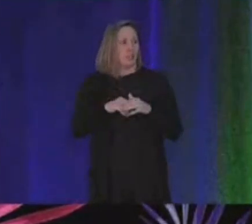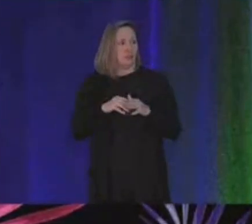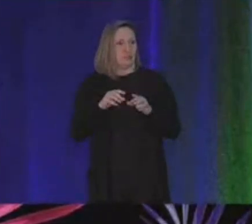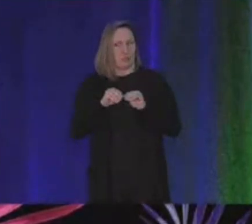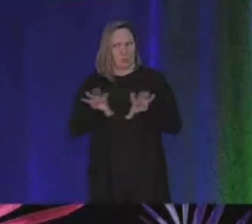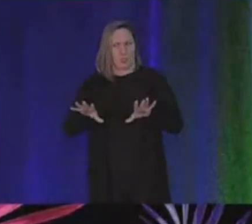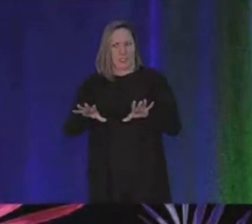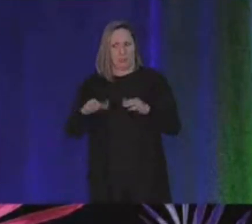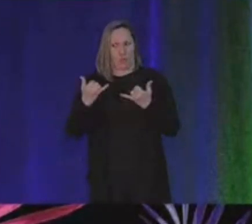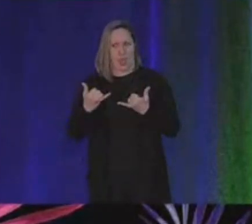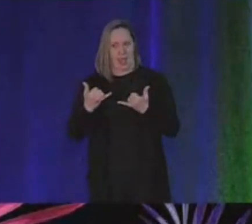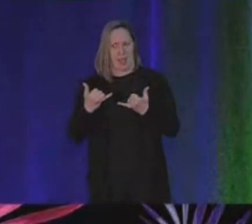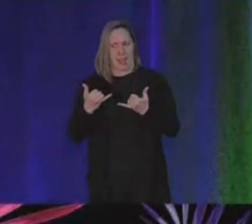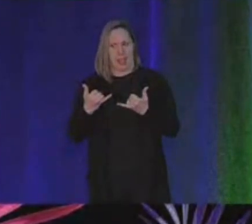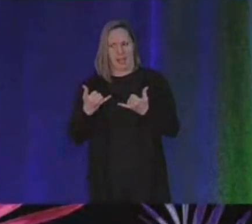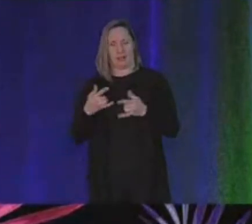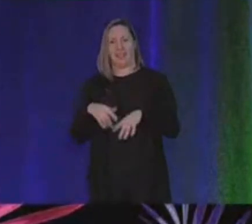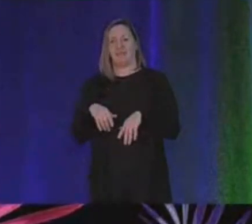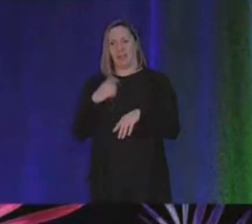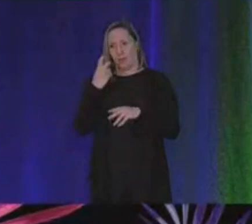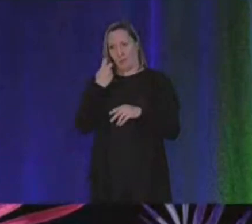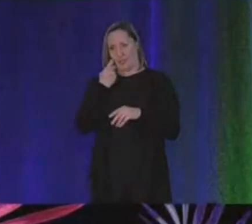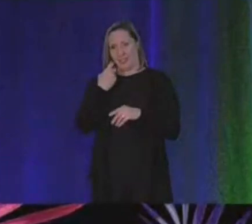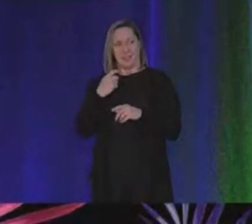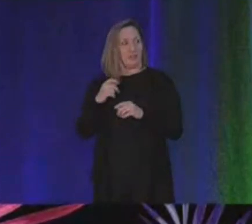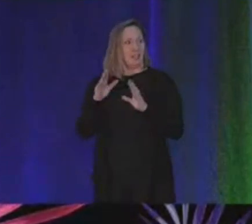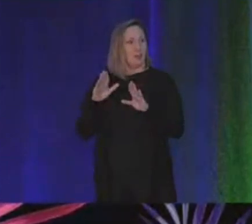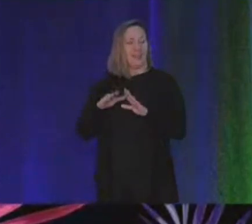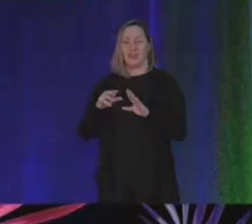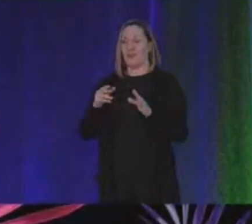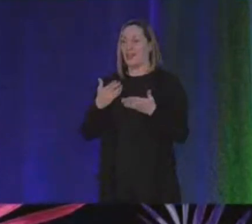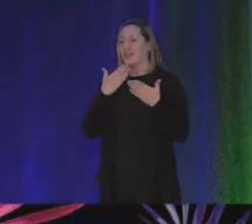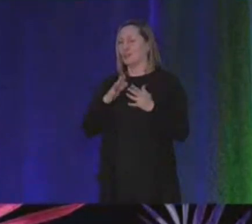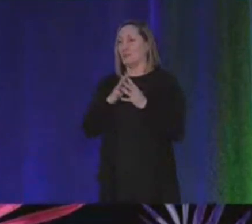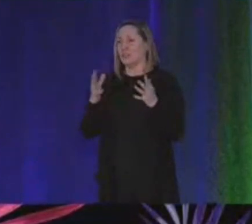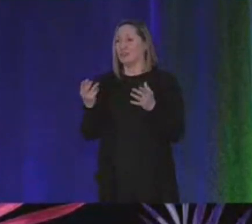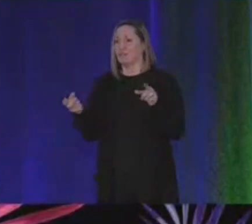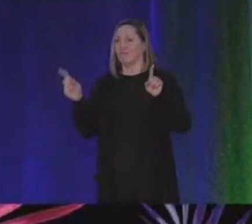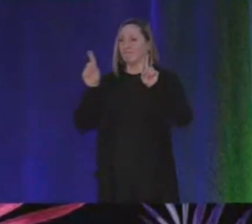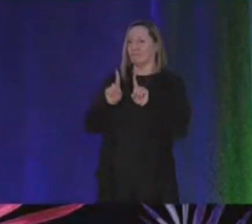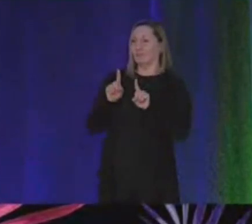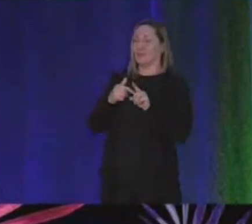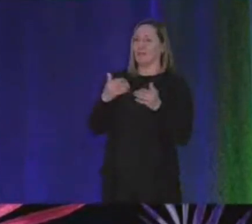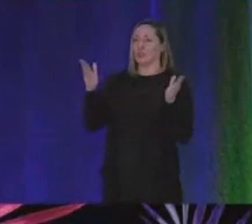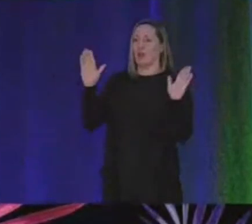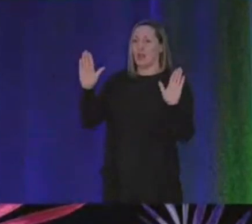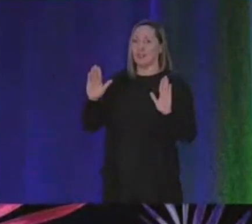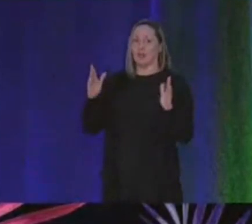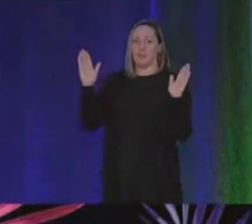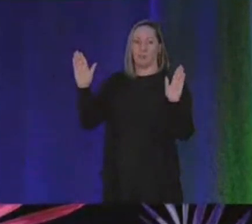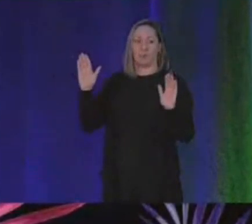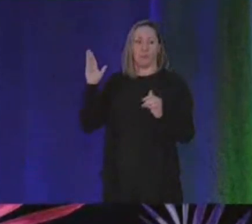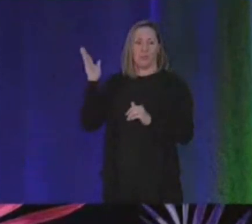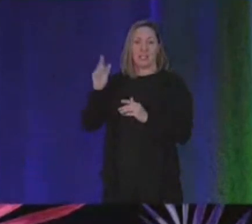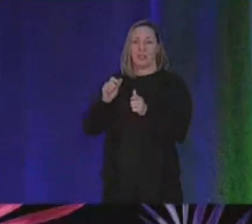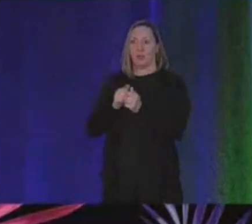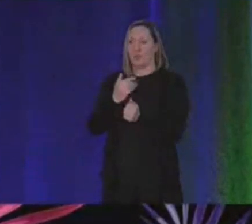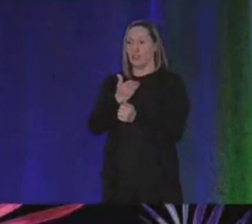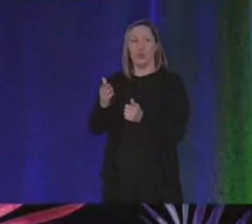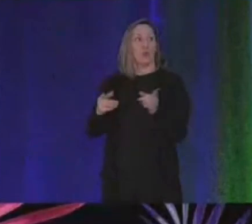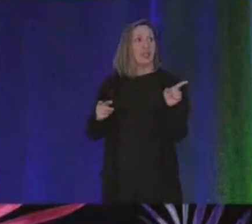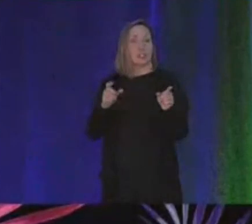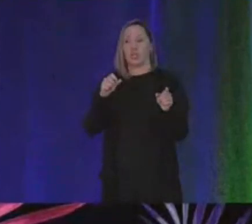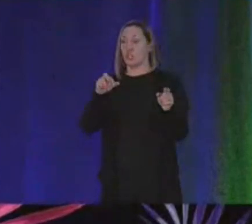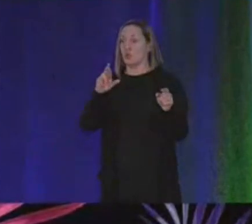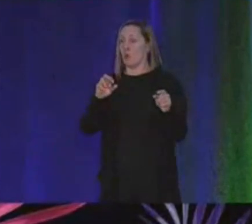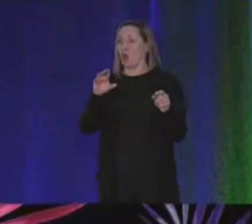or recently? Yeah. It was released, yeah. Great. Well, Hosh'ki, thank you so much for joining me here today. It was awesome presenting with you. Here's a QR code, like